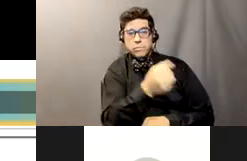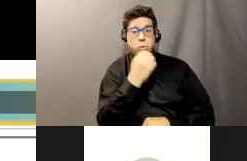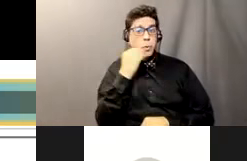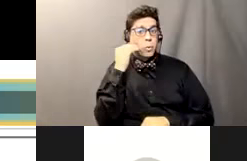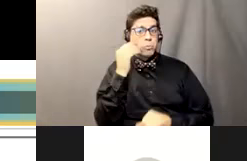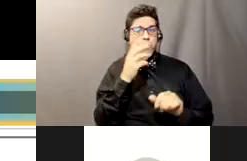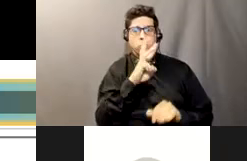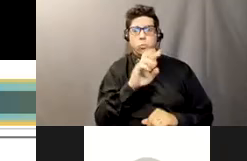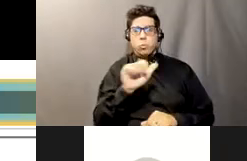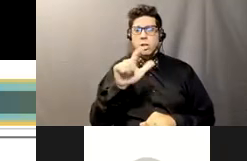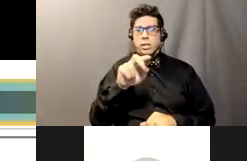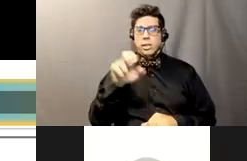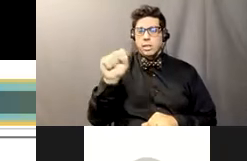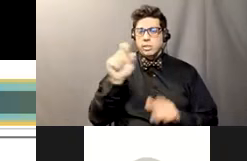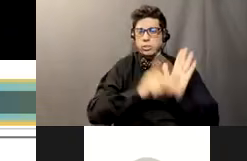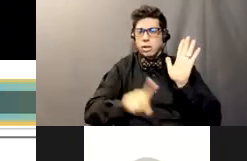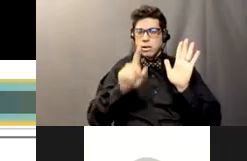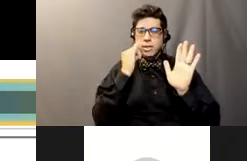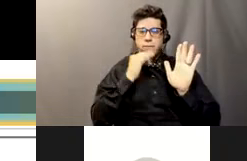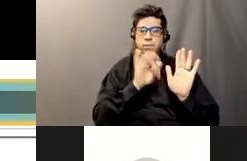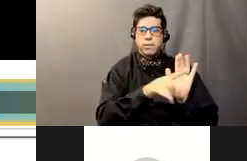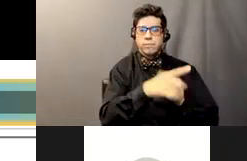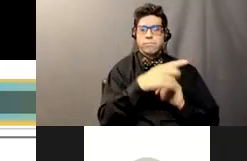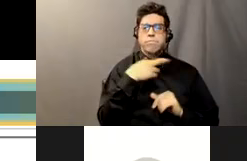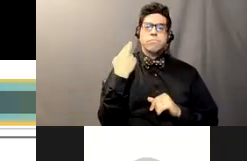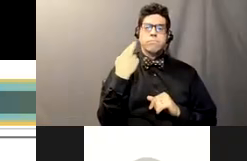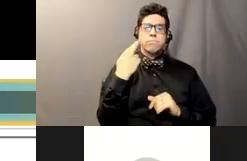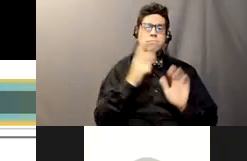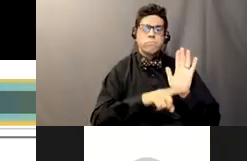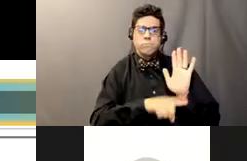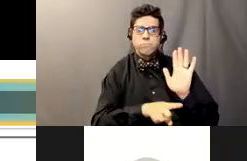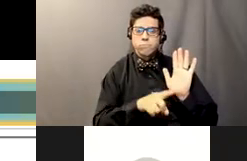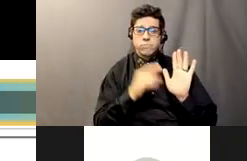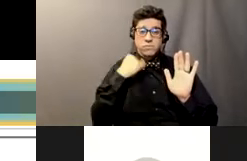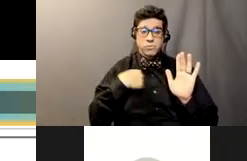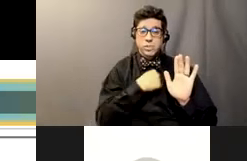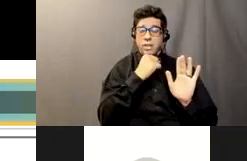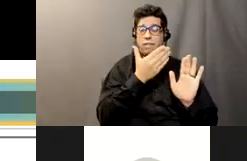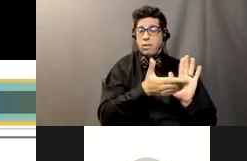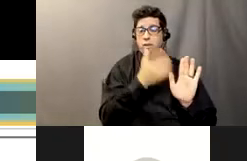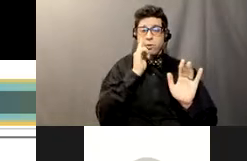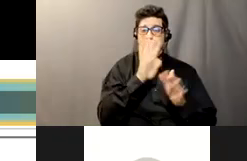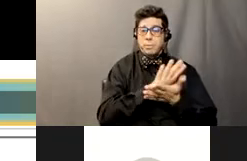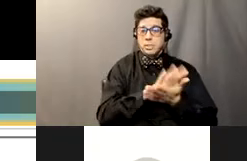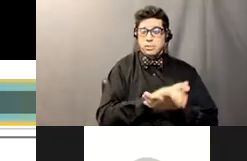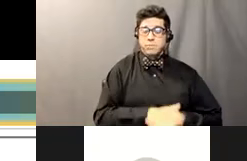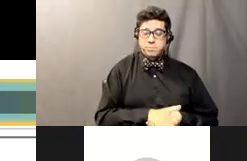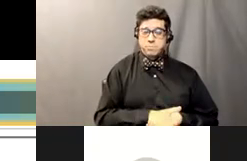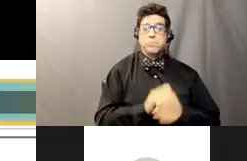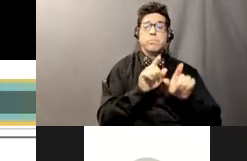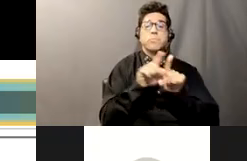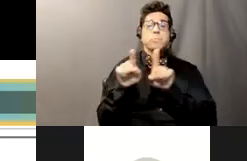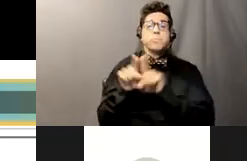there's a concern for risk for that student when we're not on campus. We also have added in extended